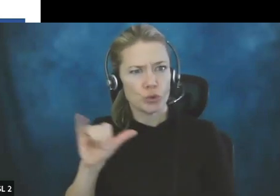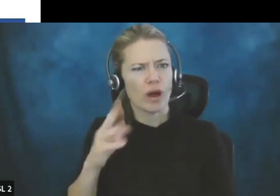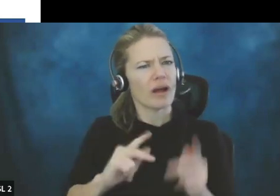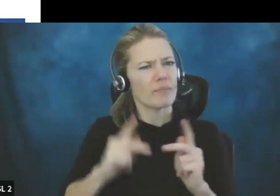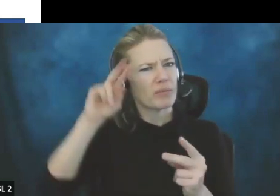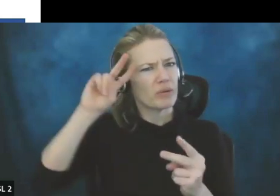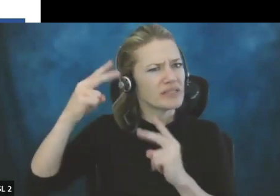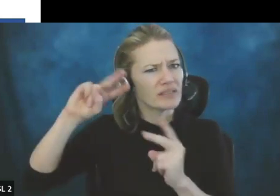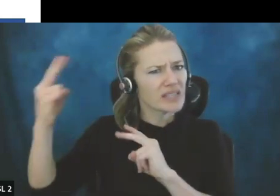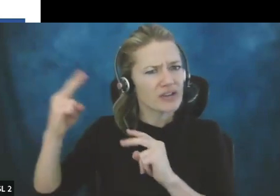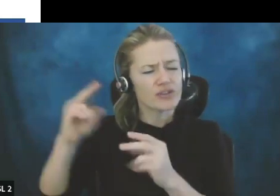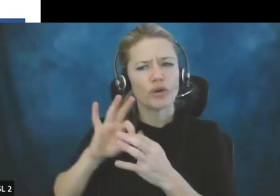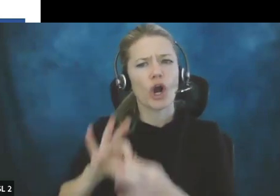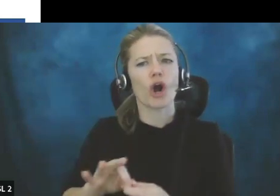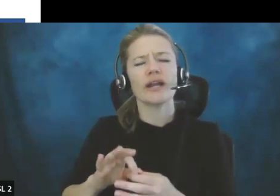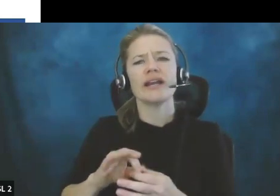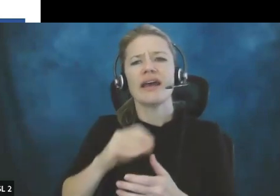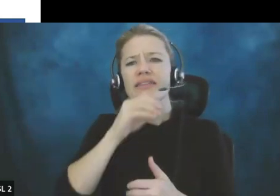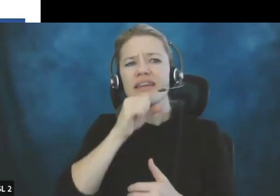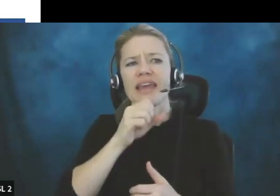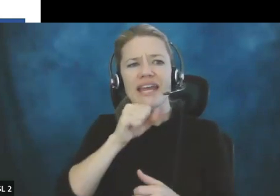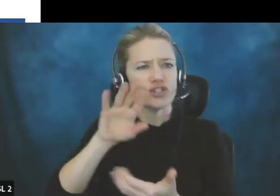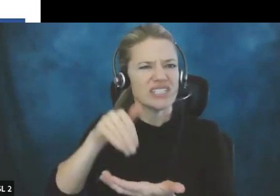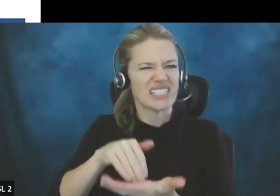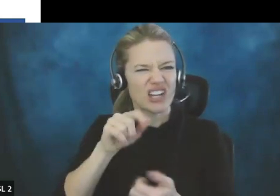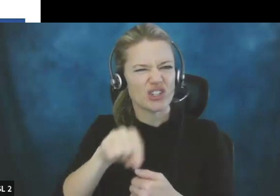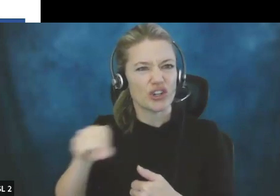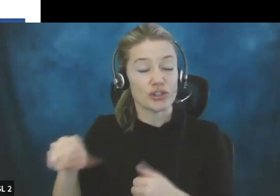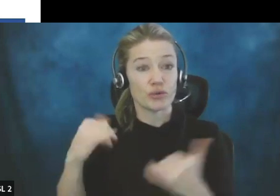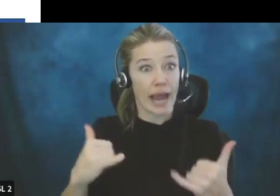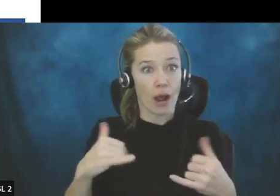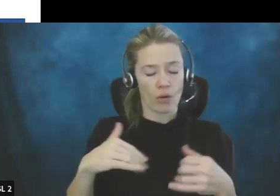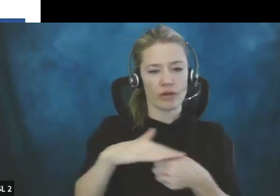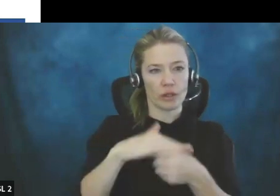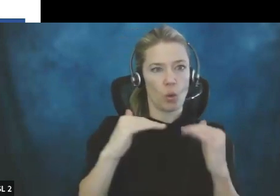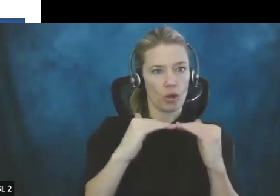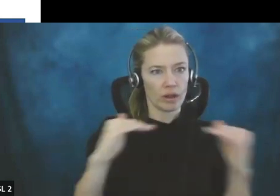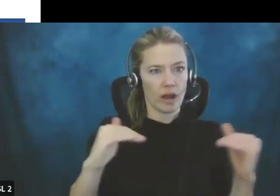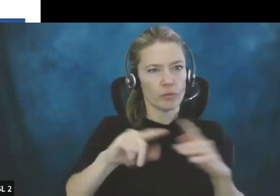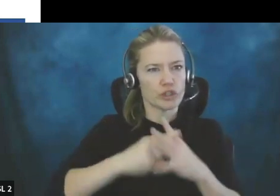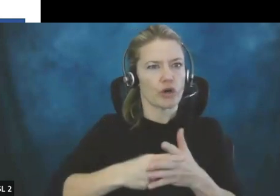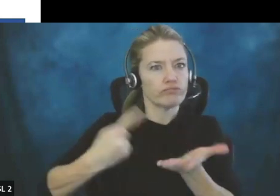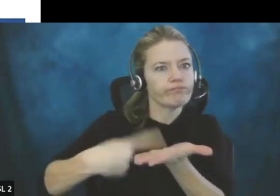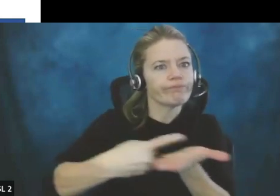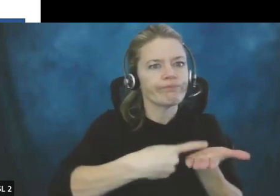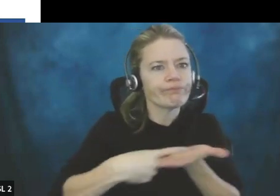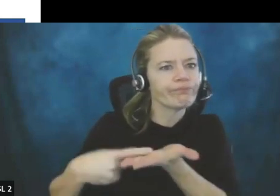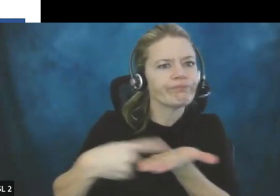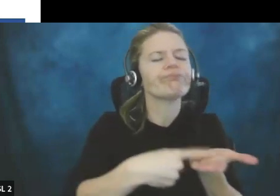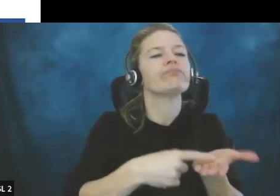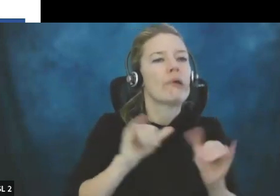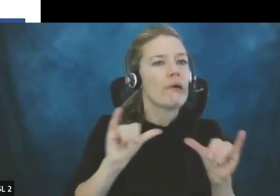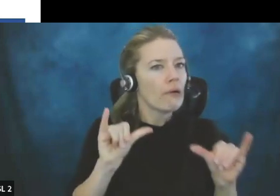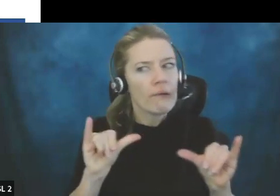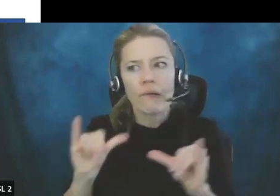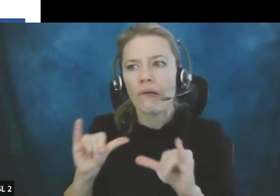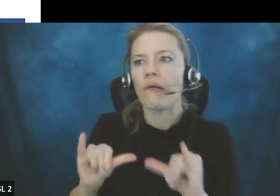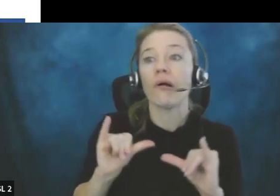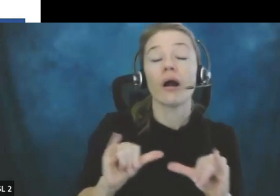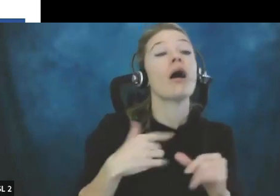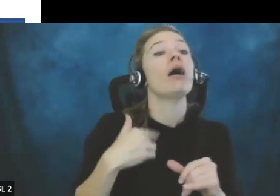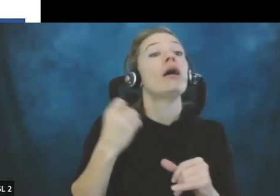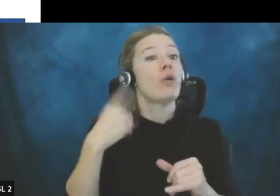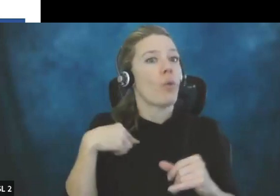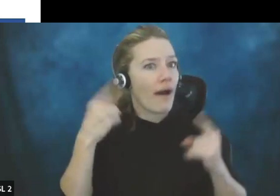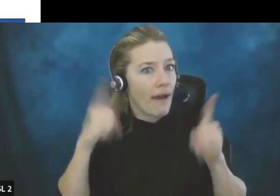side as well, but there's a lot of misconceptions about the aging networks. And so at the local level, these conversations really started to come